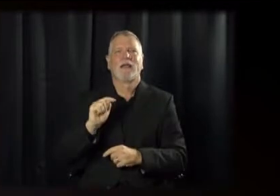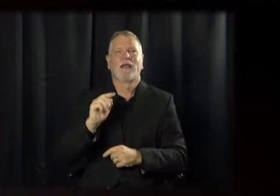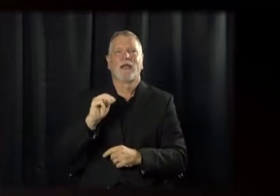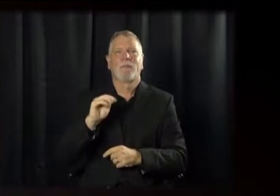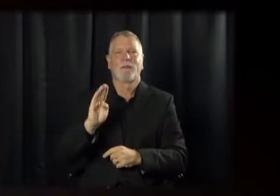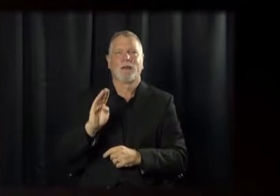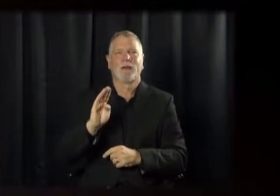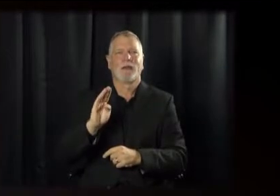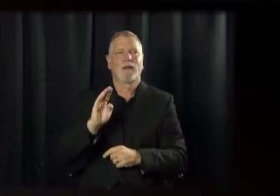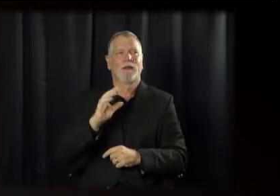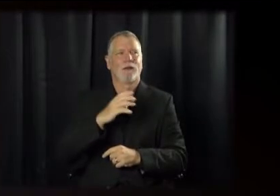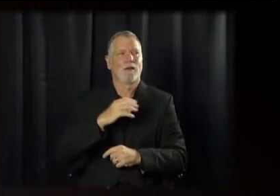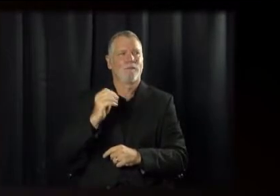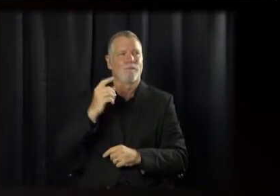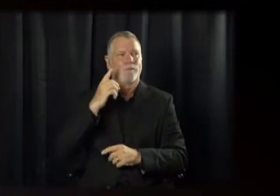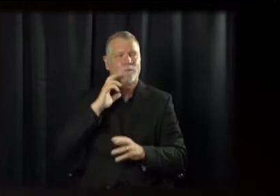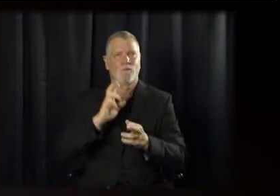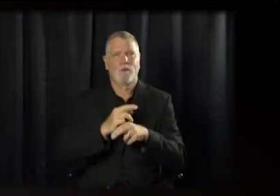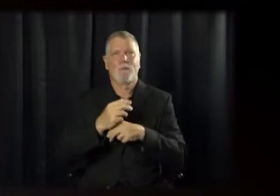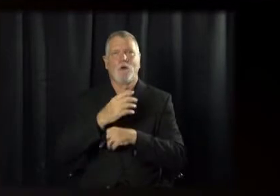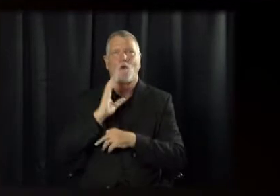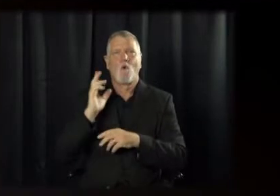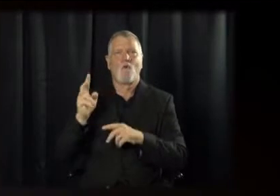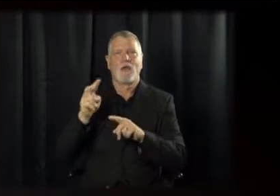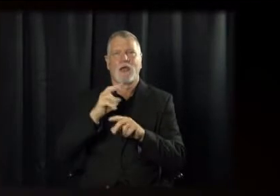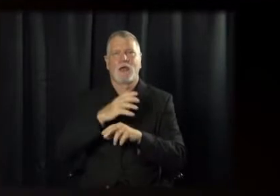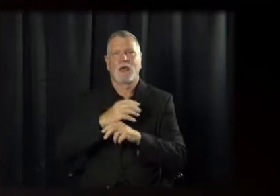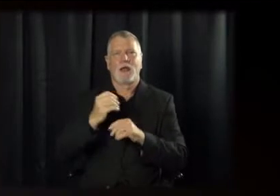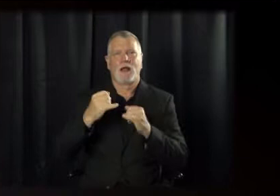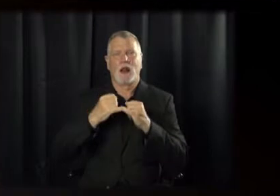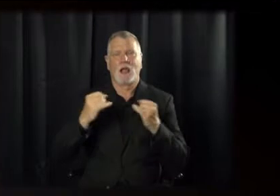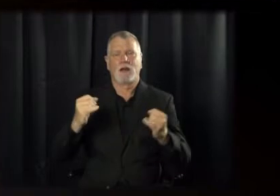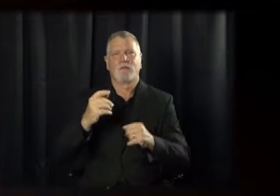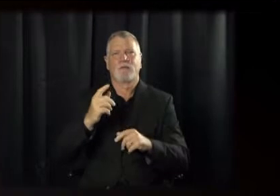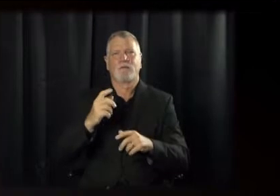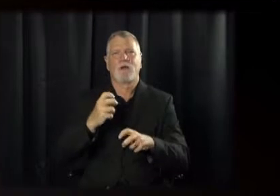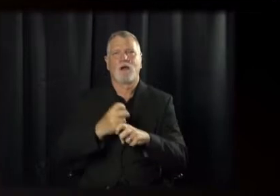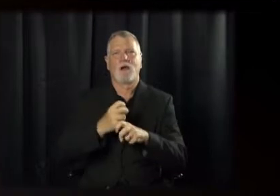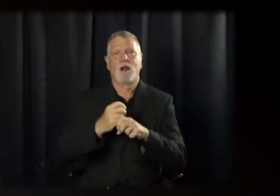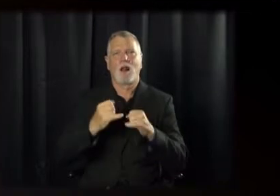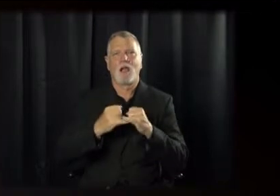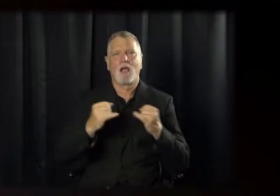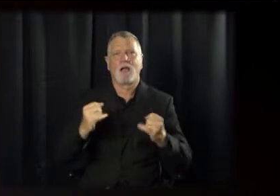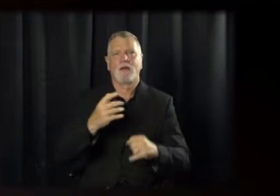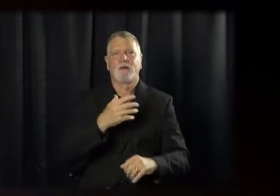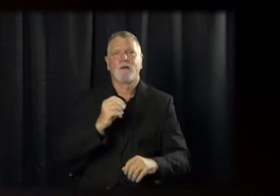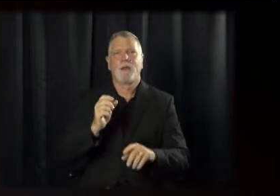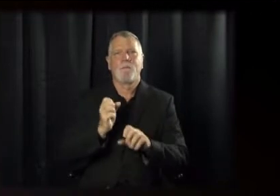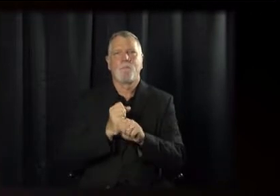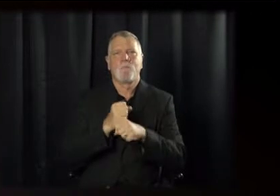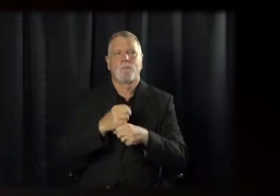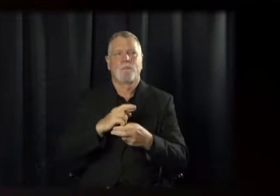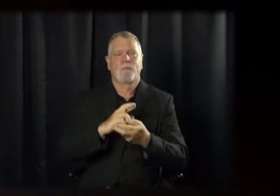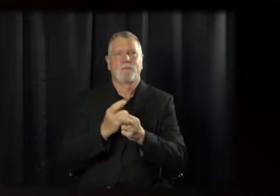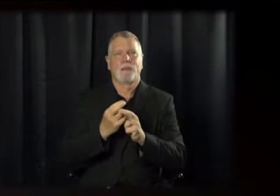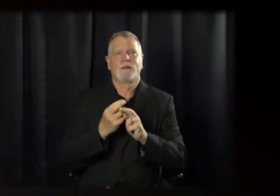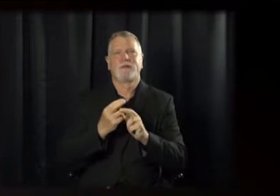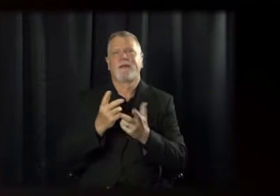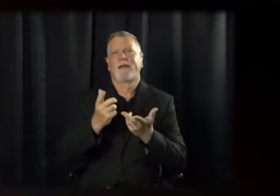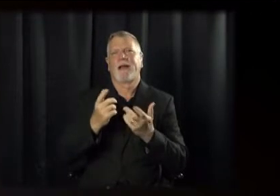through proactive maintenance and repairing of overhead and underground lines, hardening transmission lines, and replacing damaged